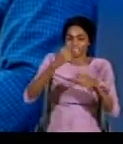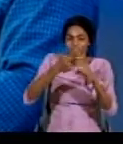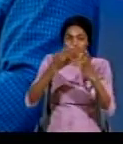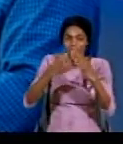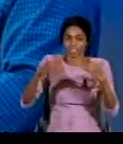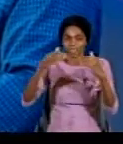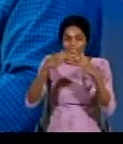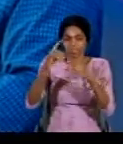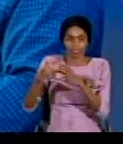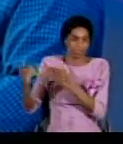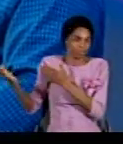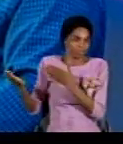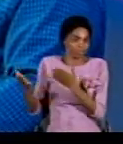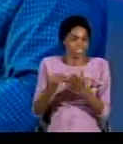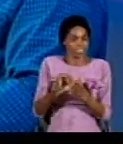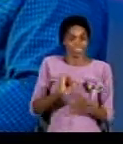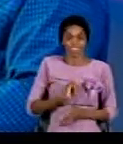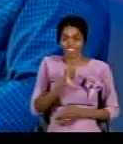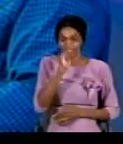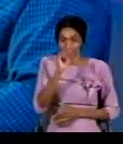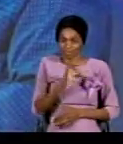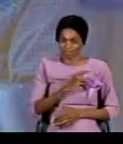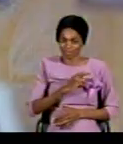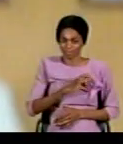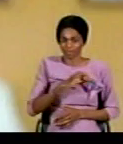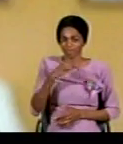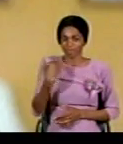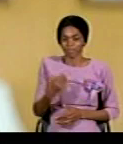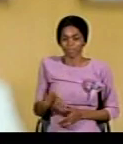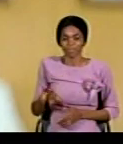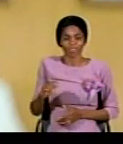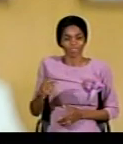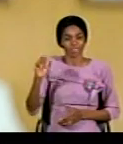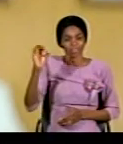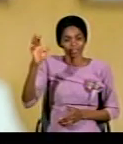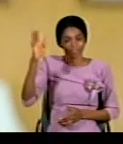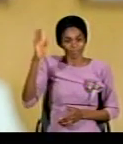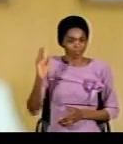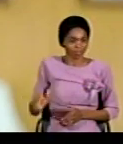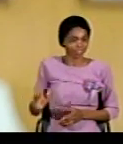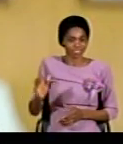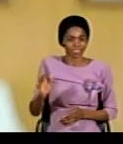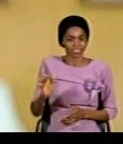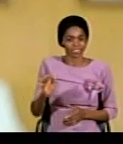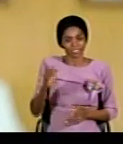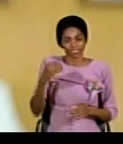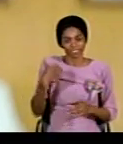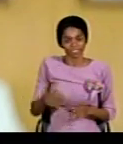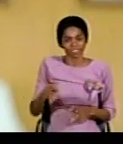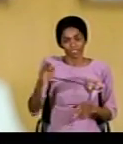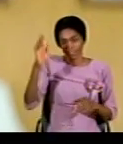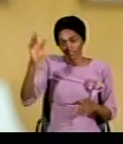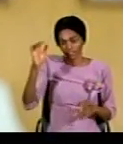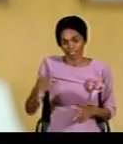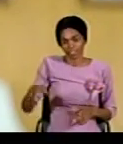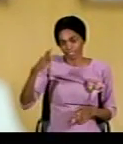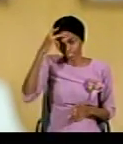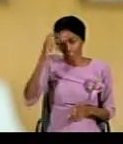I'm a beneficiary of Baba's ministry. I received a clear call into full-time ministry